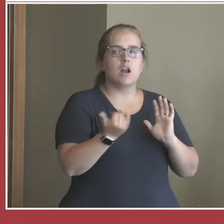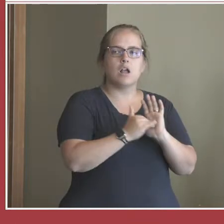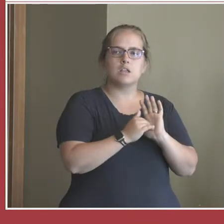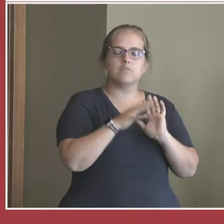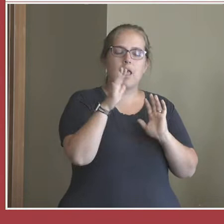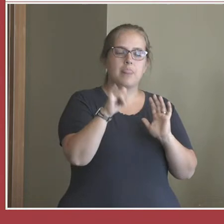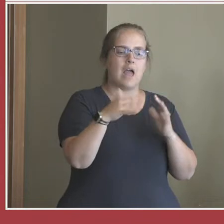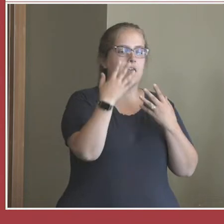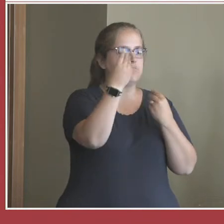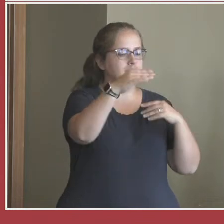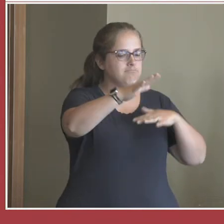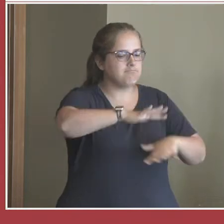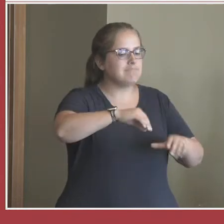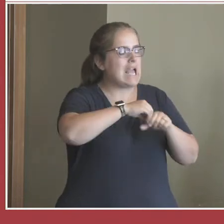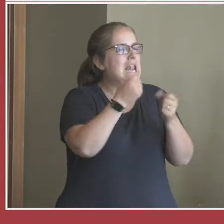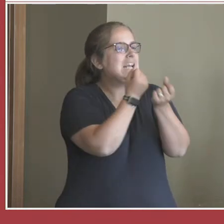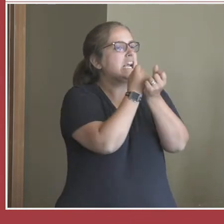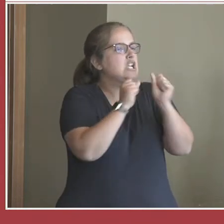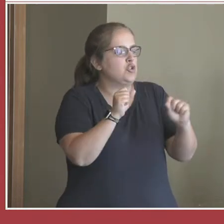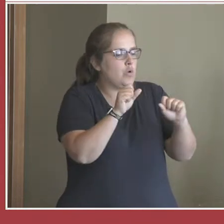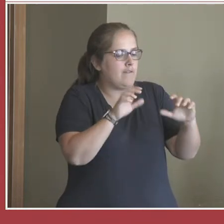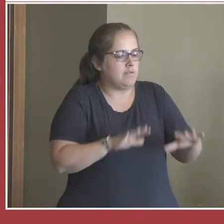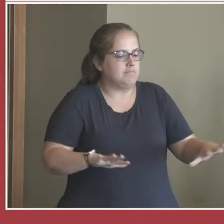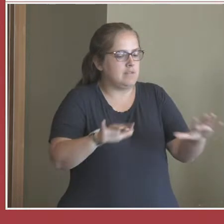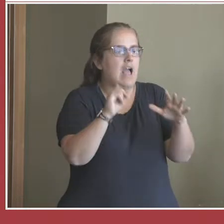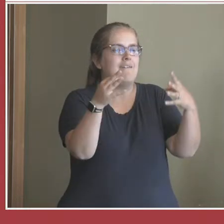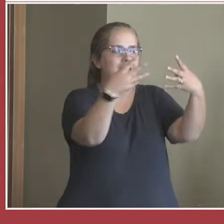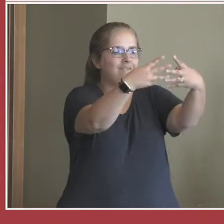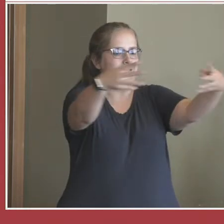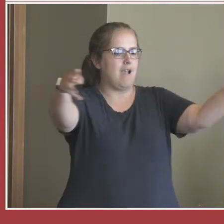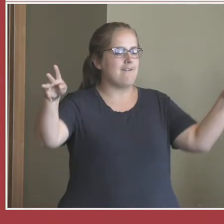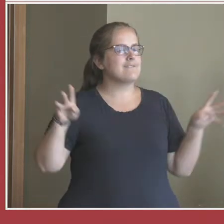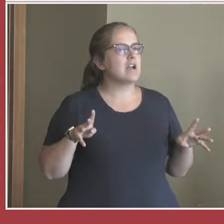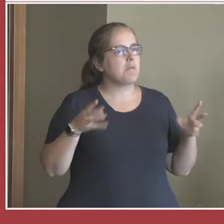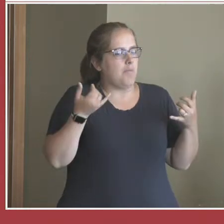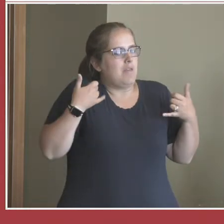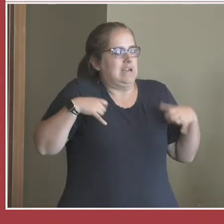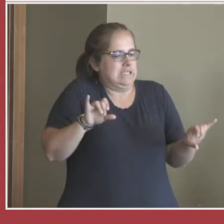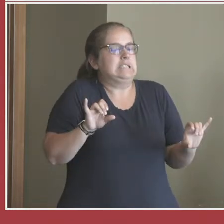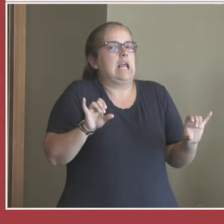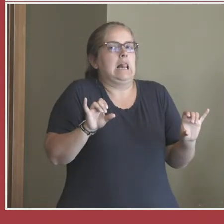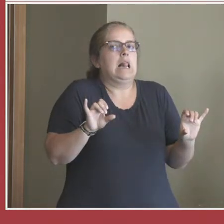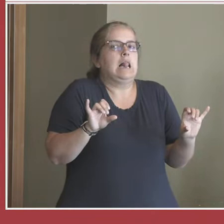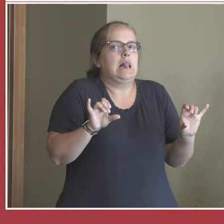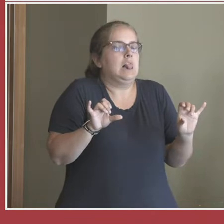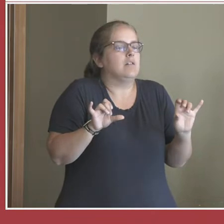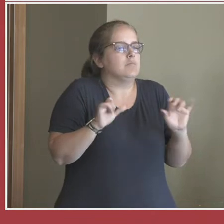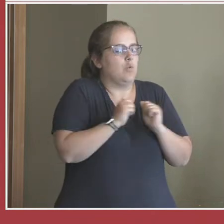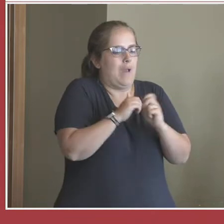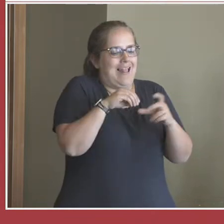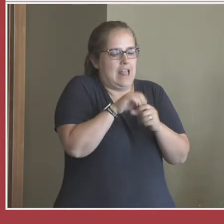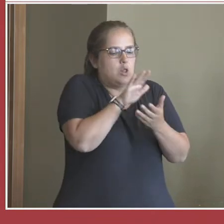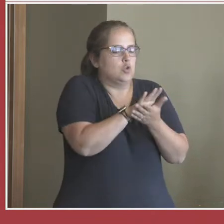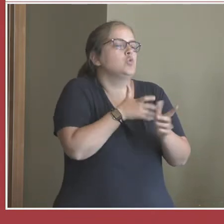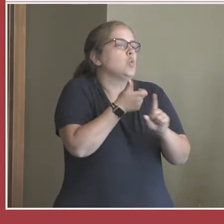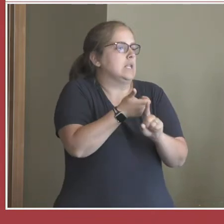those courtyards are within the secure perimeter of the fencing. So that is still within the school